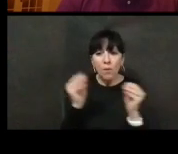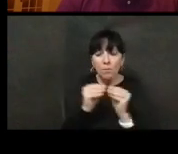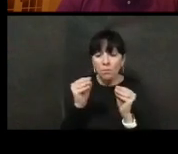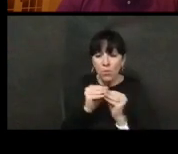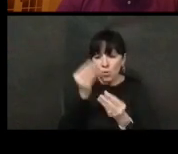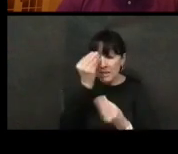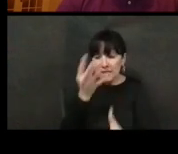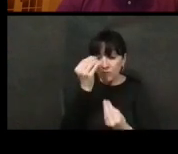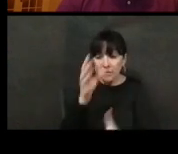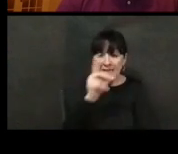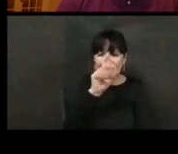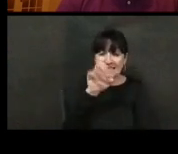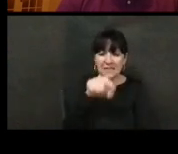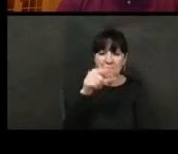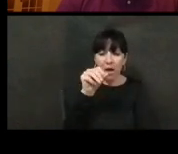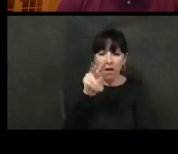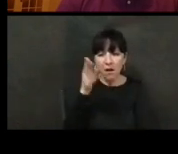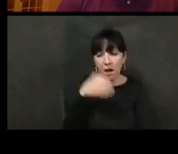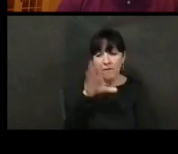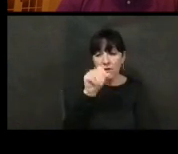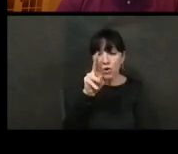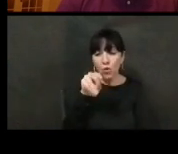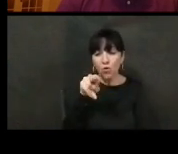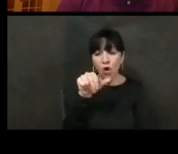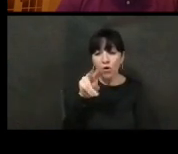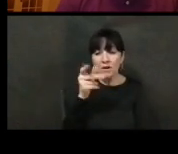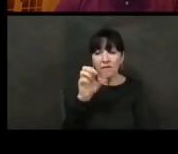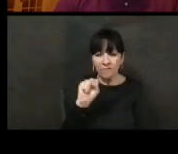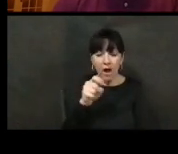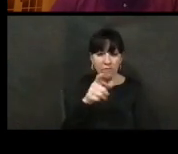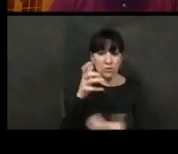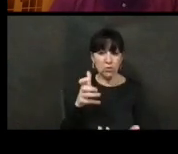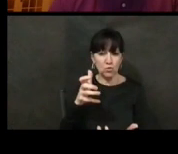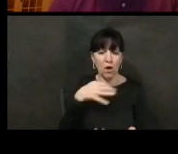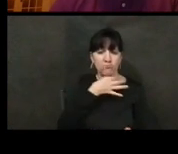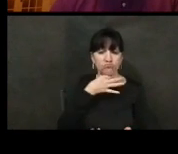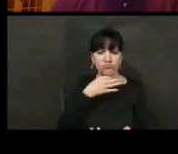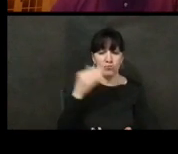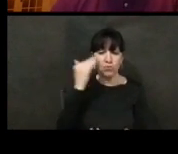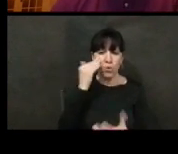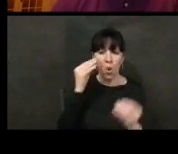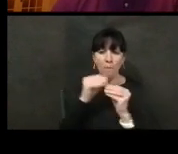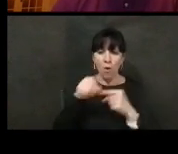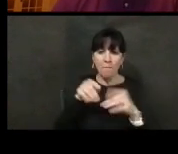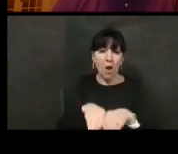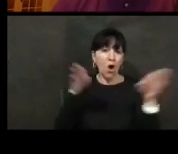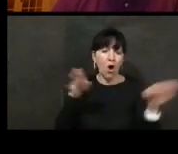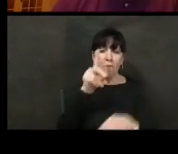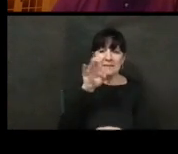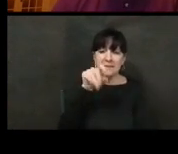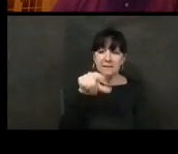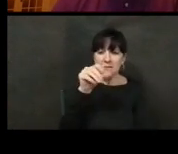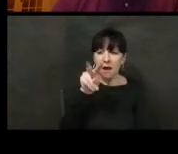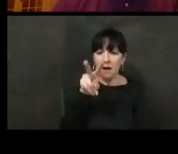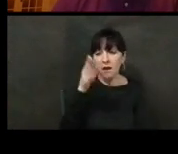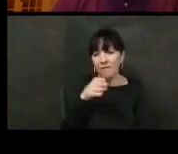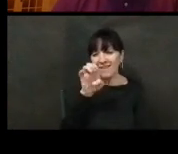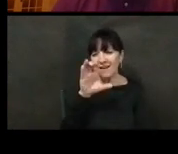de.gov/economy, more about Delaware's reopening and recovery efforts. We have, I think, 2 more of these public town halls, so